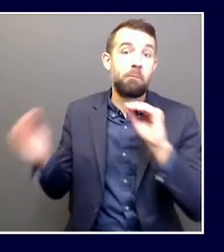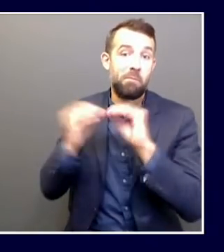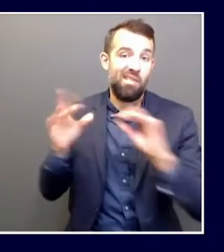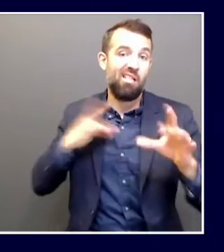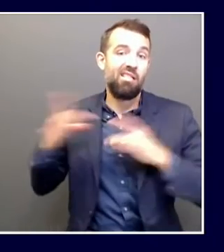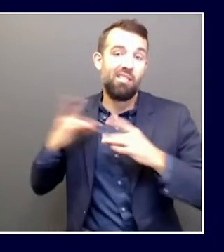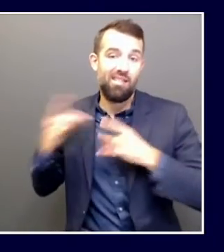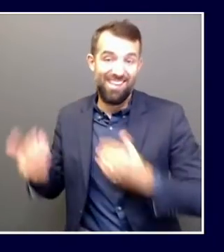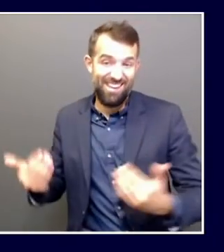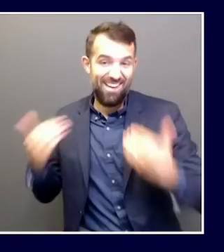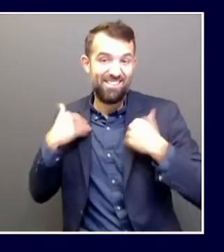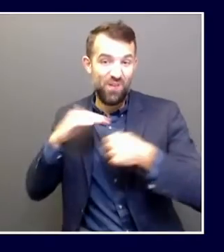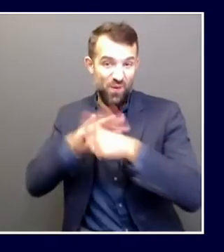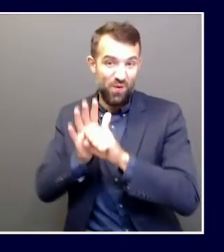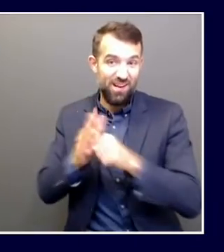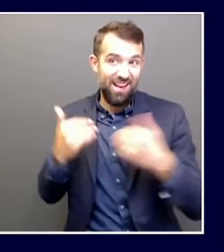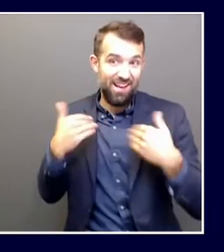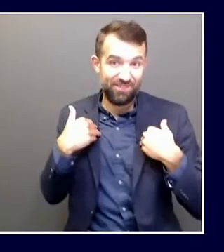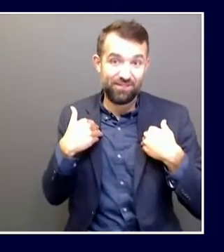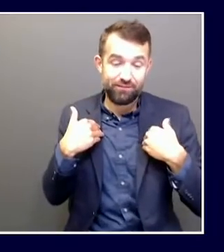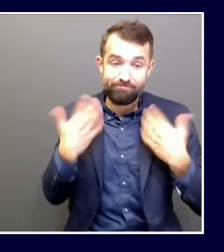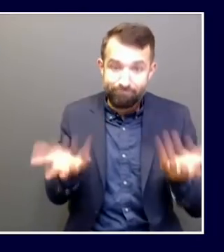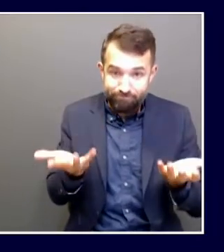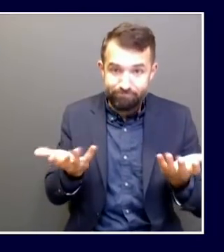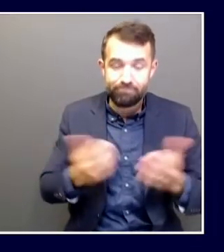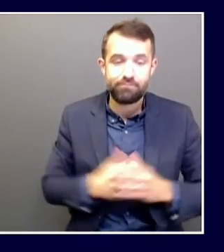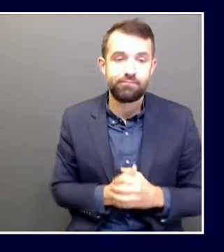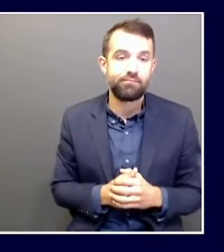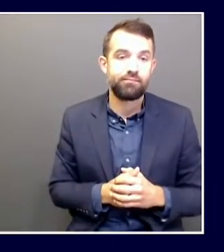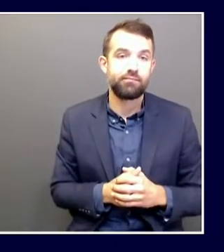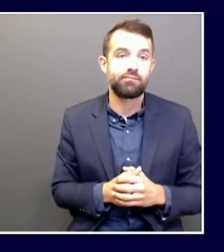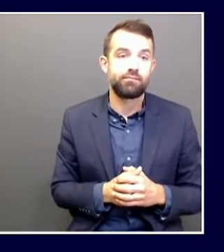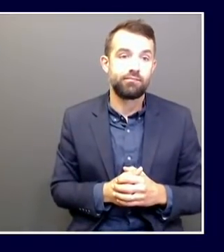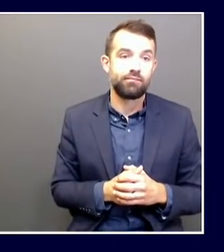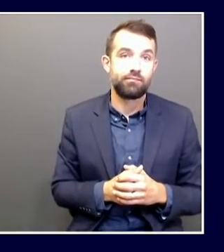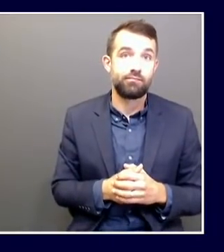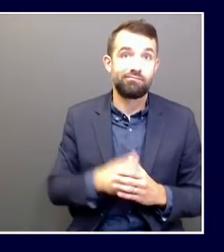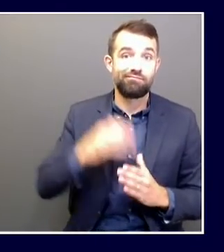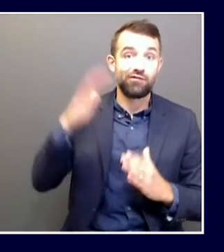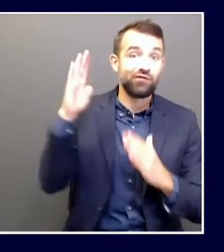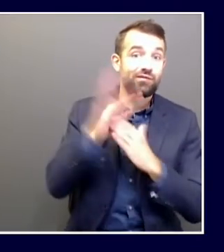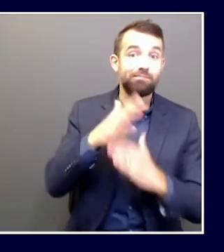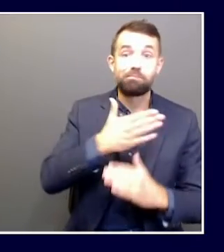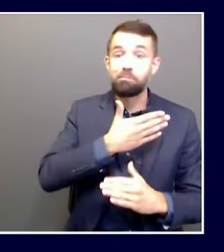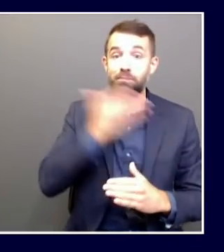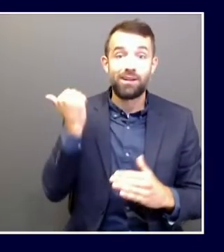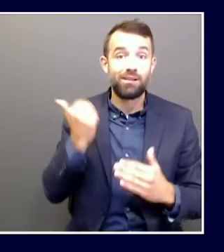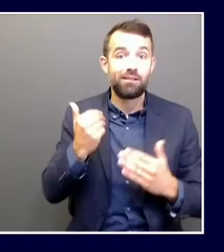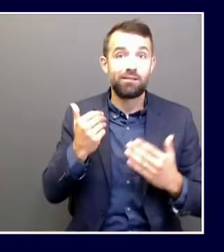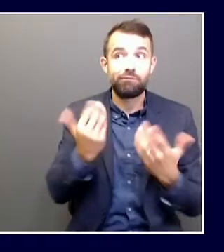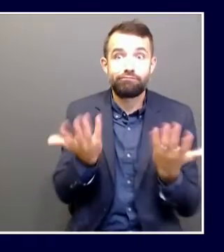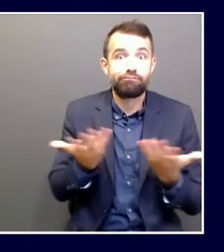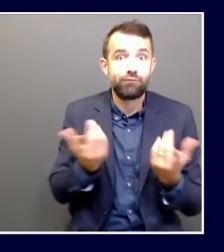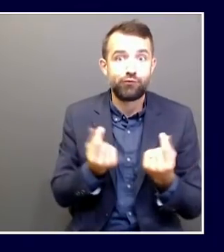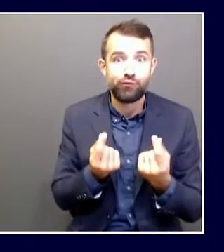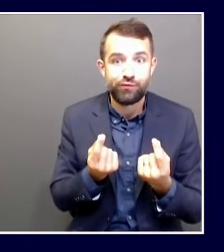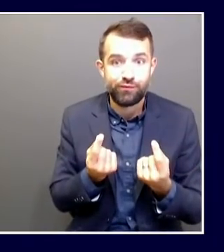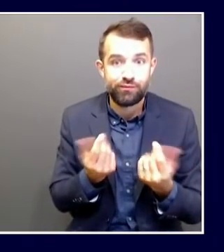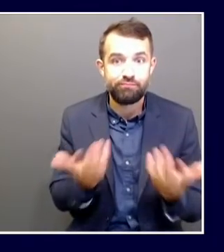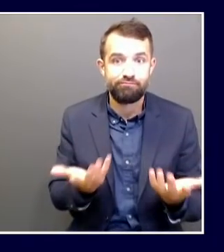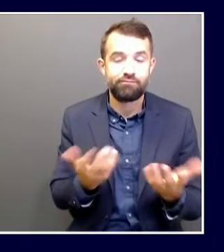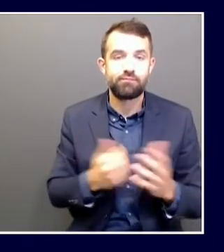rates at the county level. One of the best things that anyone right now in the state can do, particularly in rural